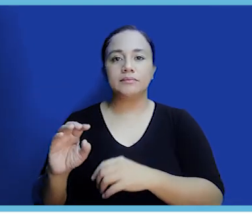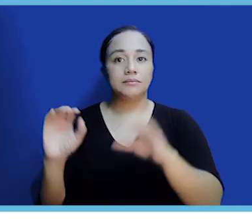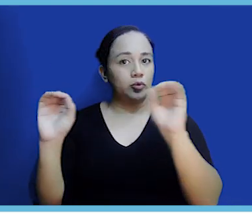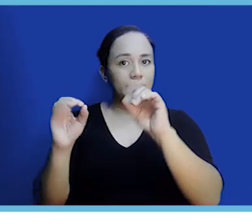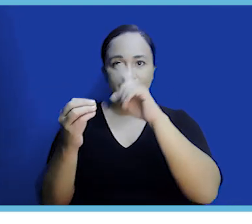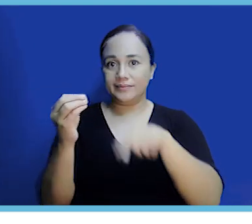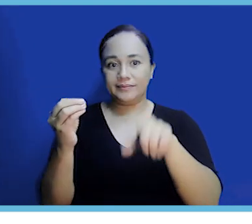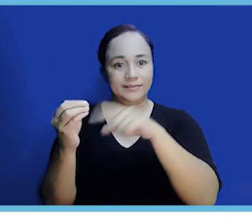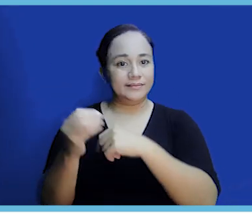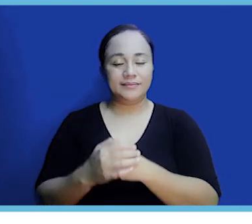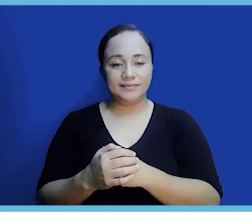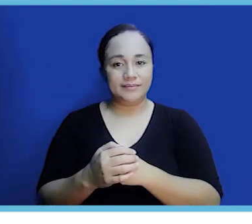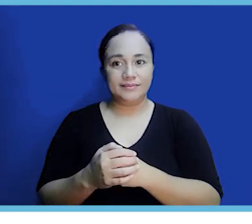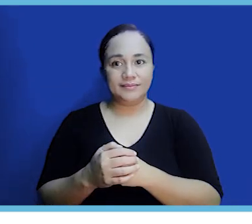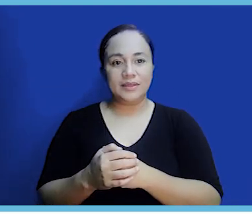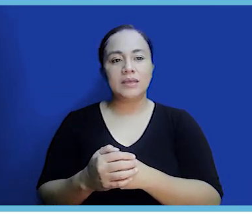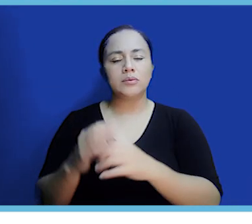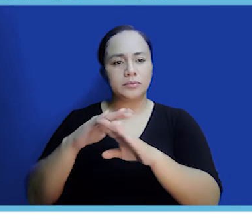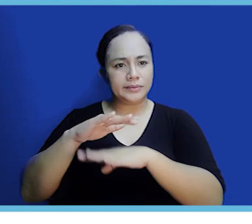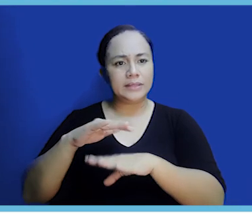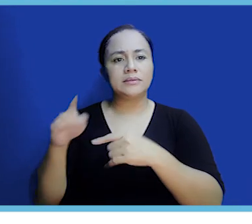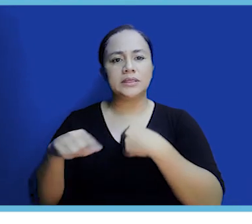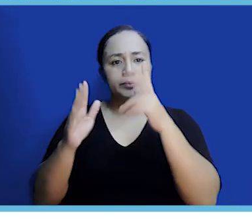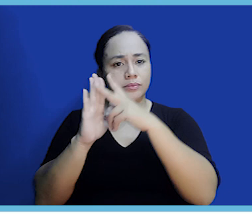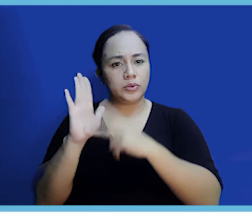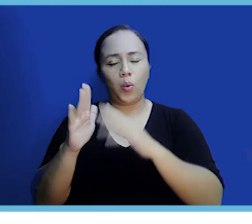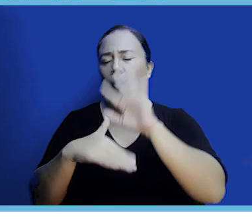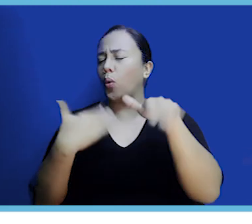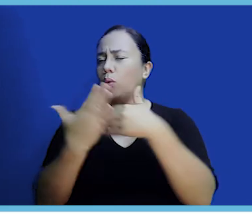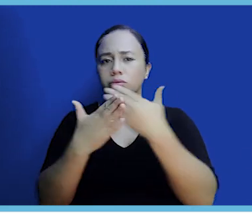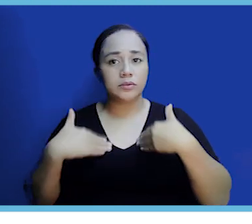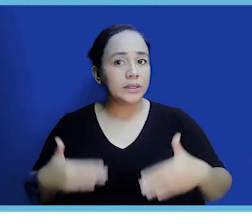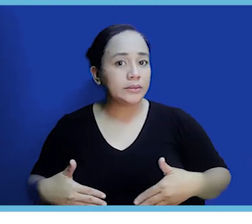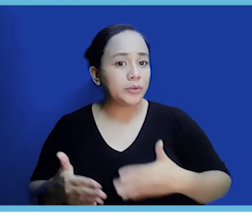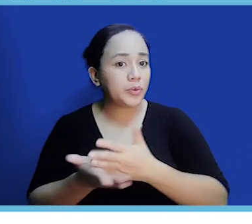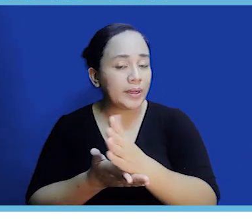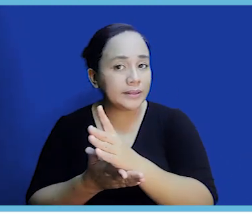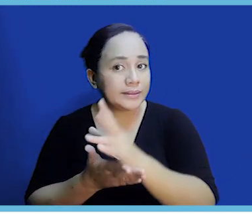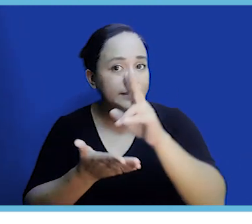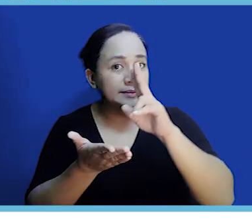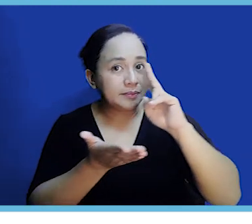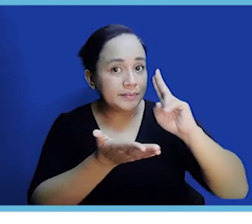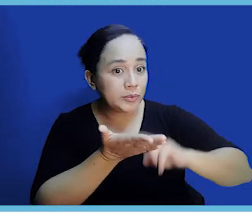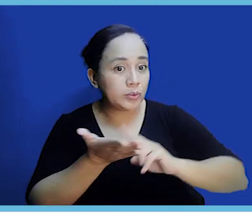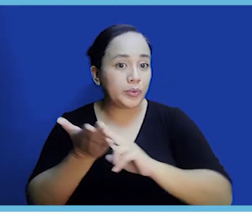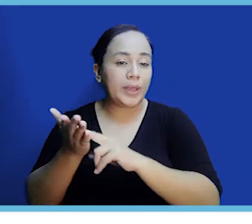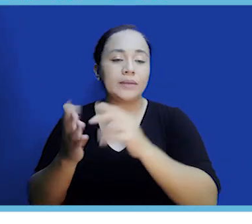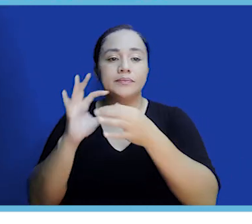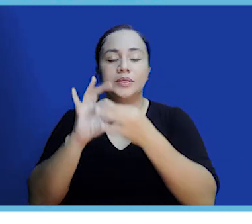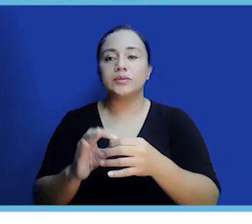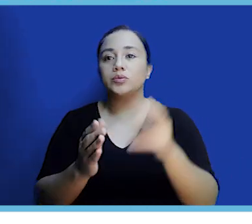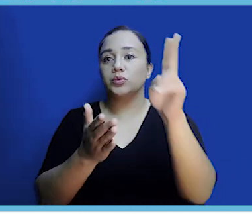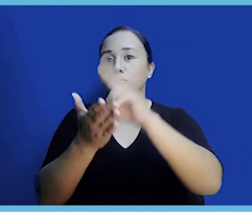B. Non-discrimination. It is a fundamental principle of all human rights treaties and the